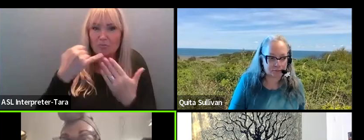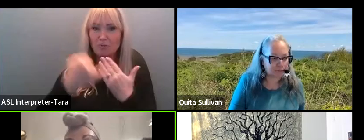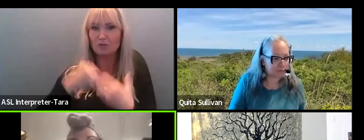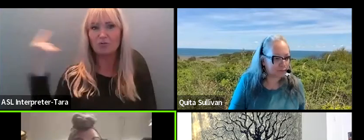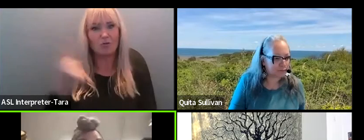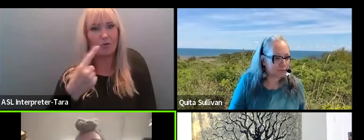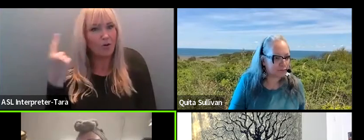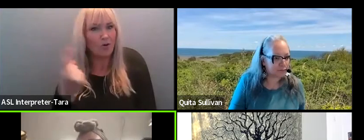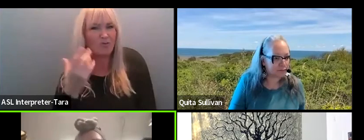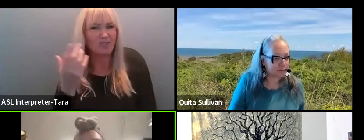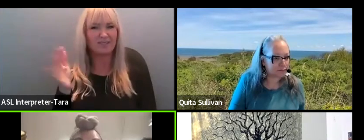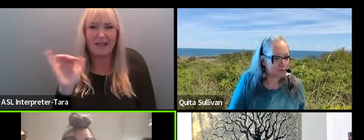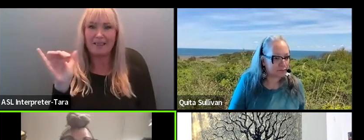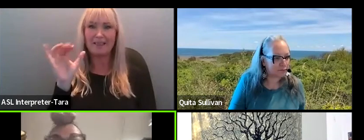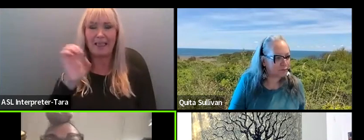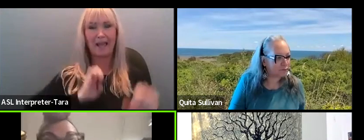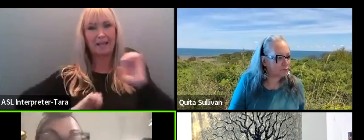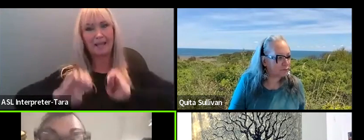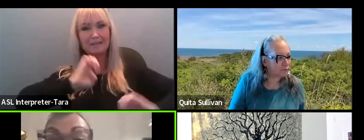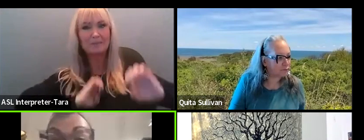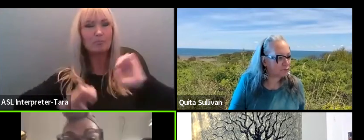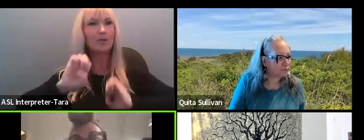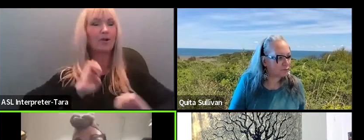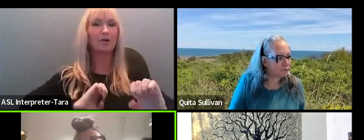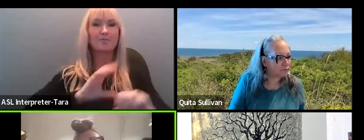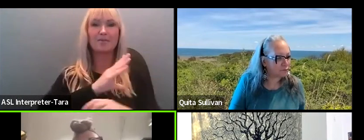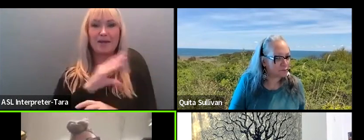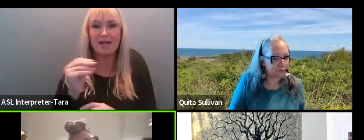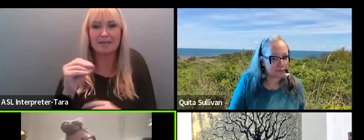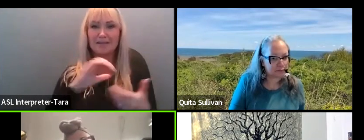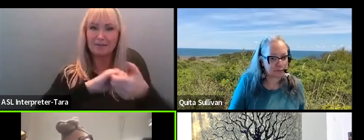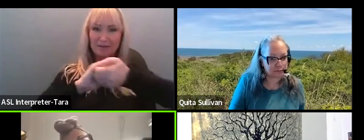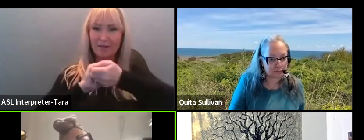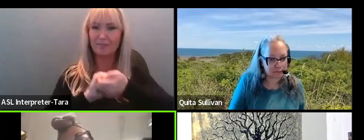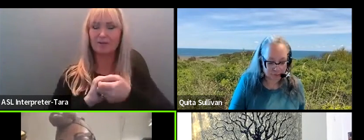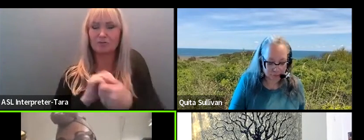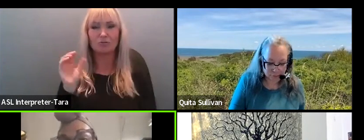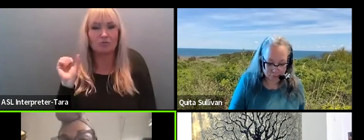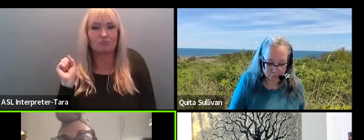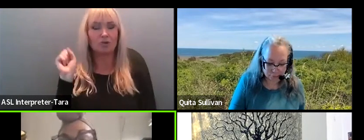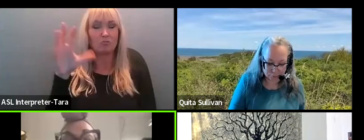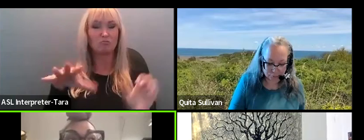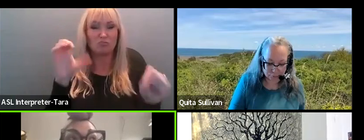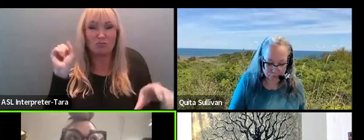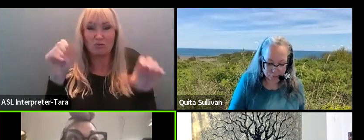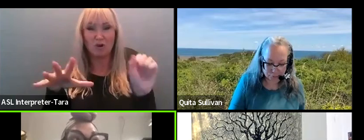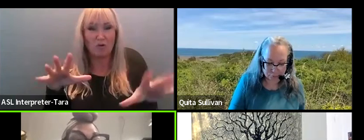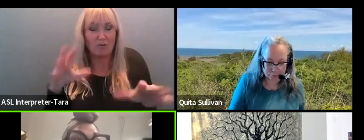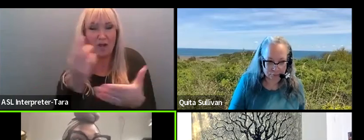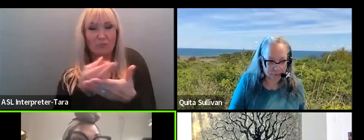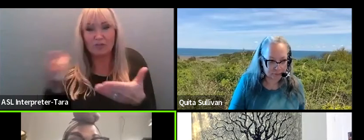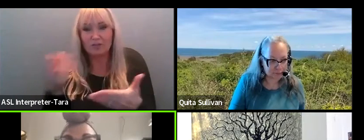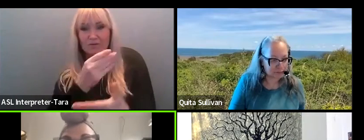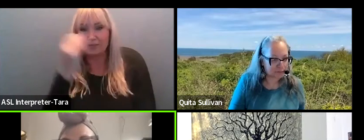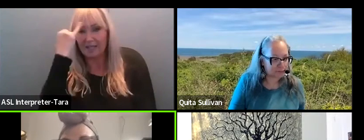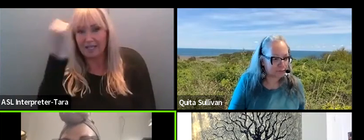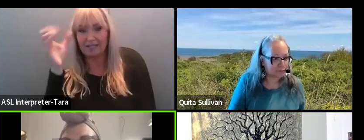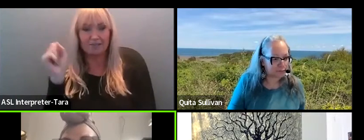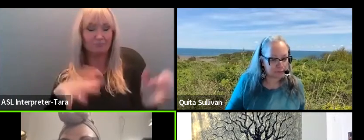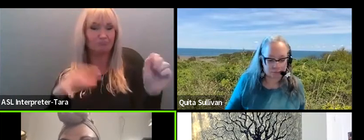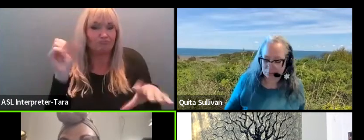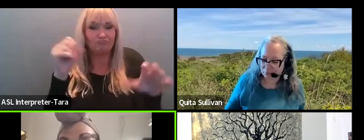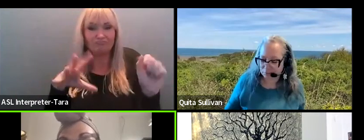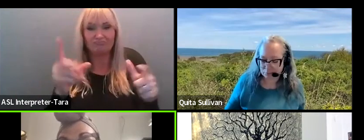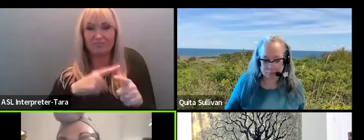collaborative. So it's kind of like, here's some resources, here's some ideas, and then let's go with it. And so this is kind